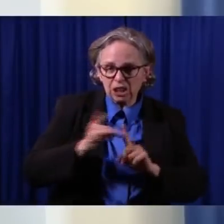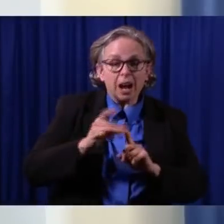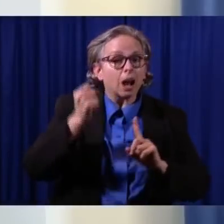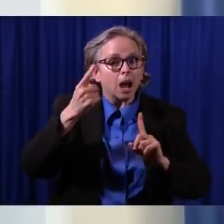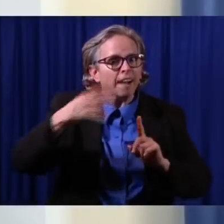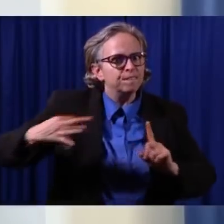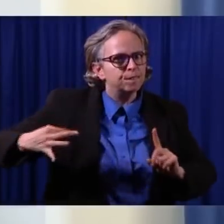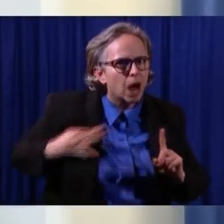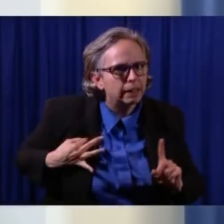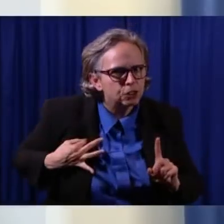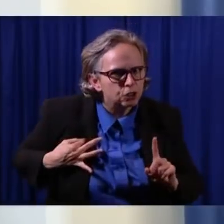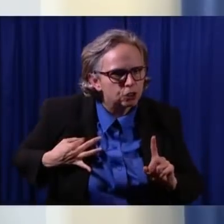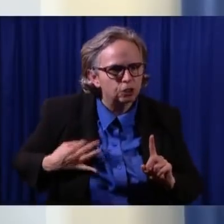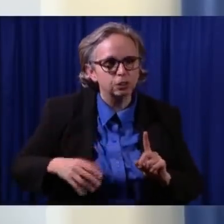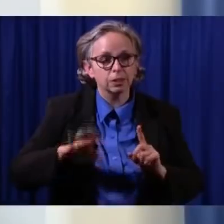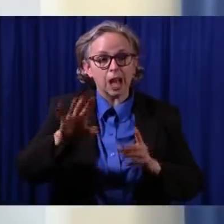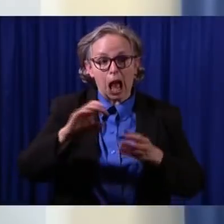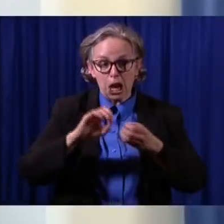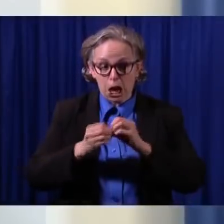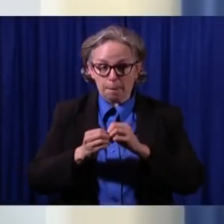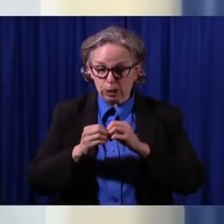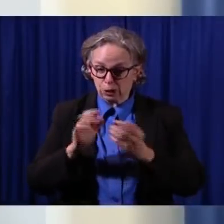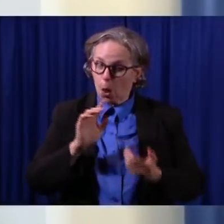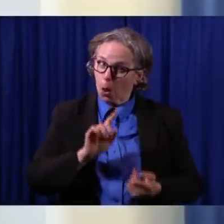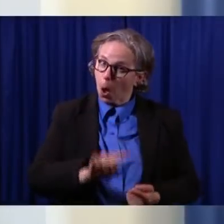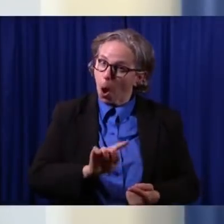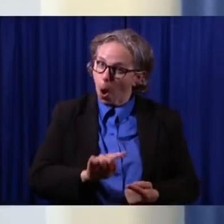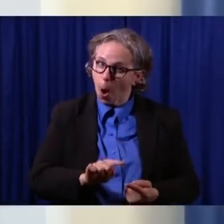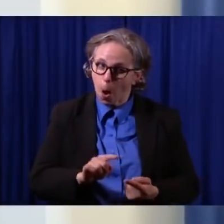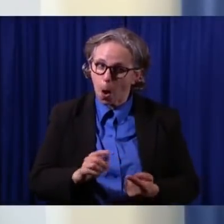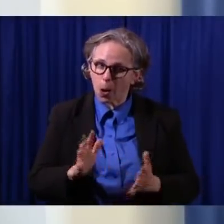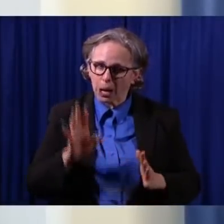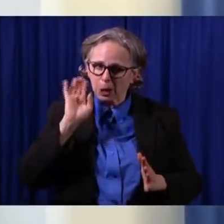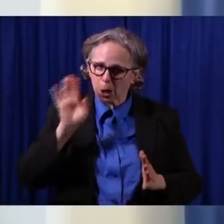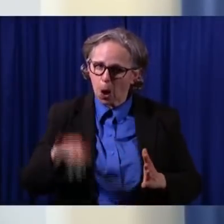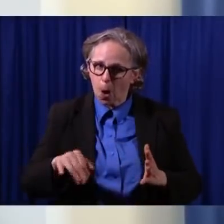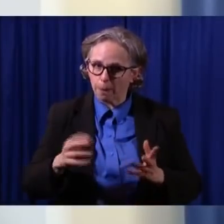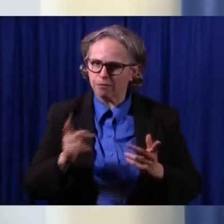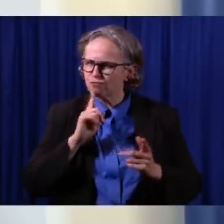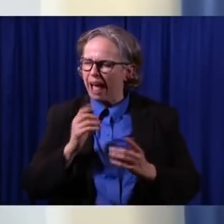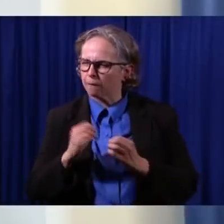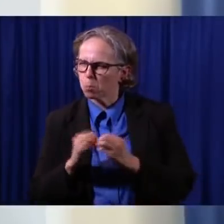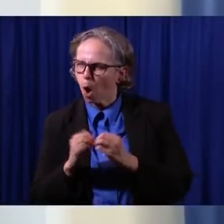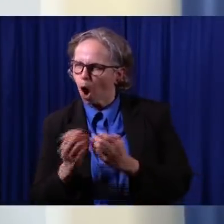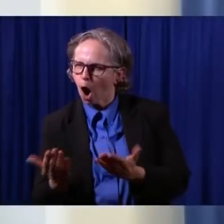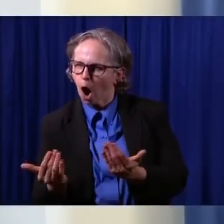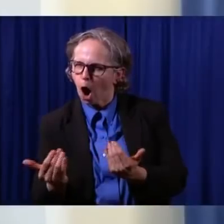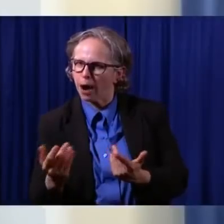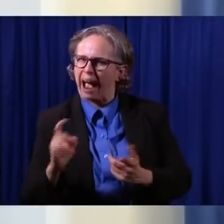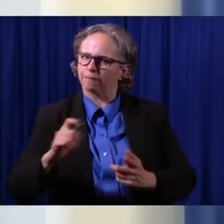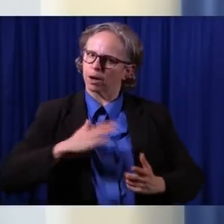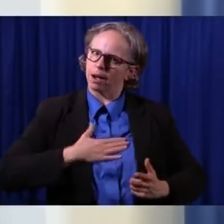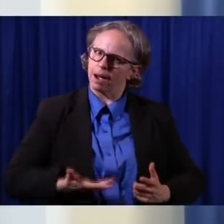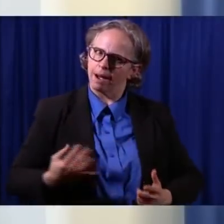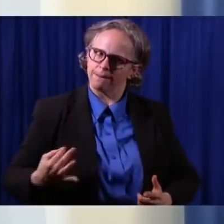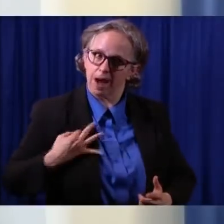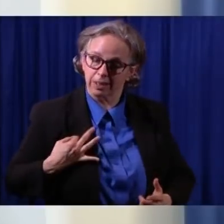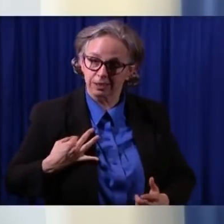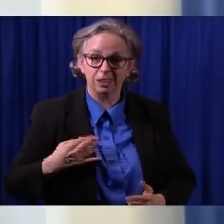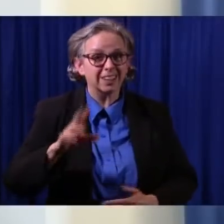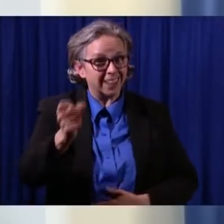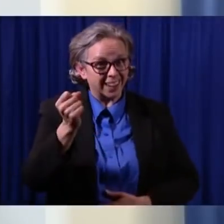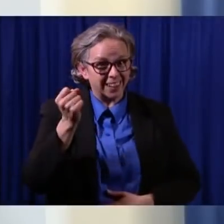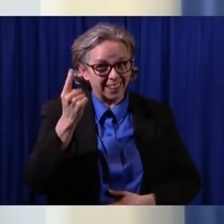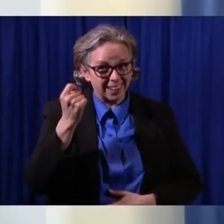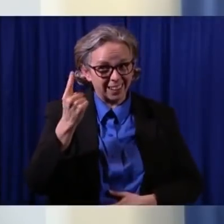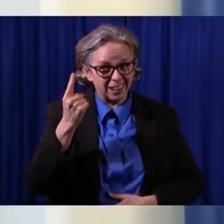of what's out there. It will tell us who has recovered. It might tell us some people who are currently sick. But again, it's a voluntary study,